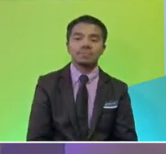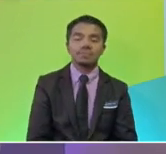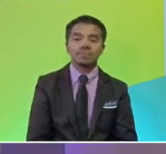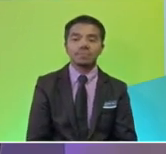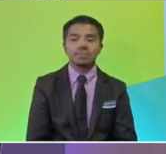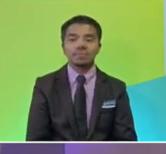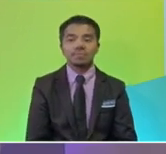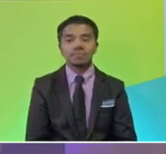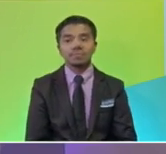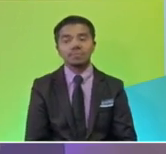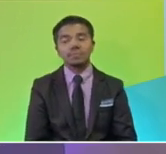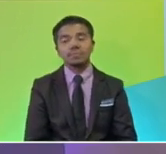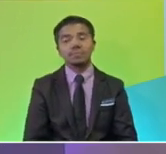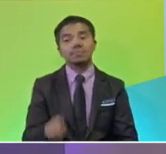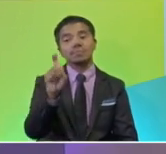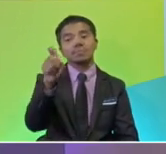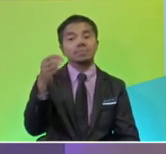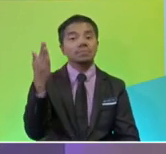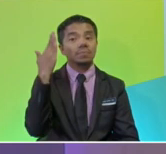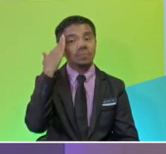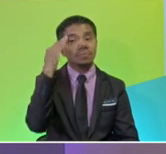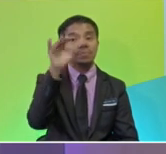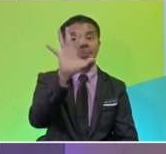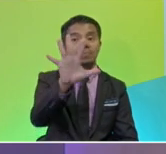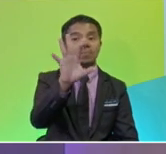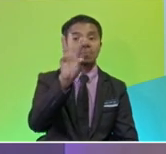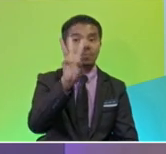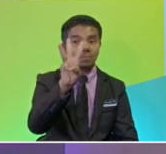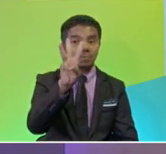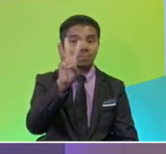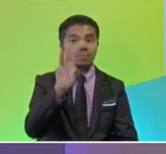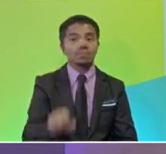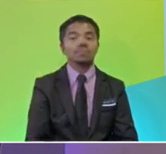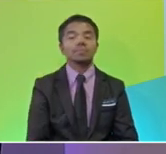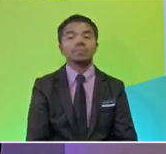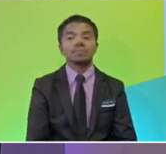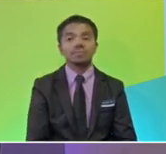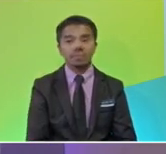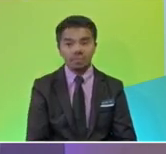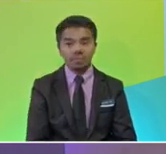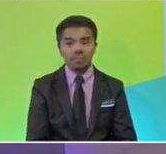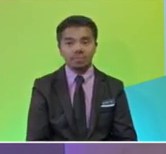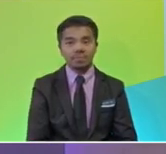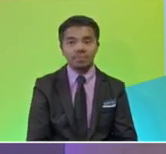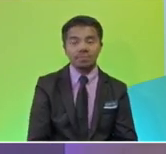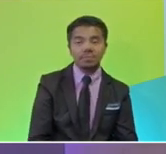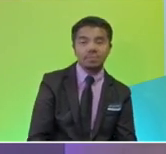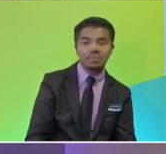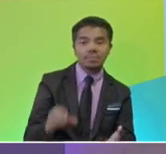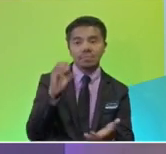using the WH questions. Remember about reading for the first round, going for the questions and going back for the second round. And